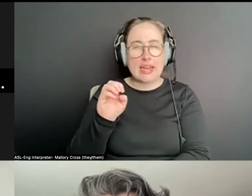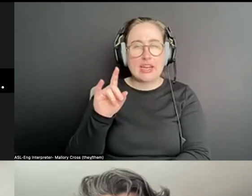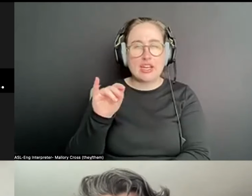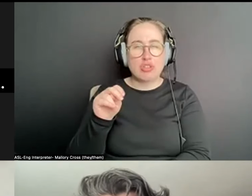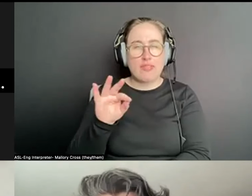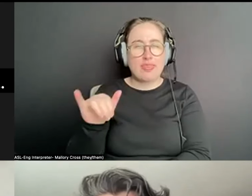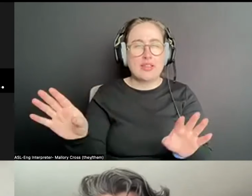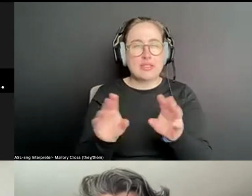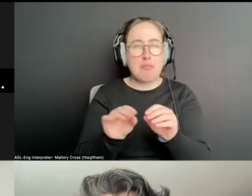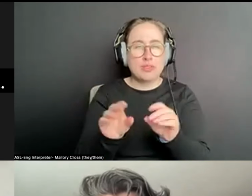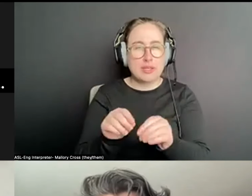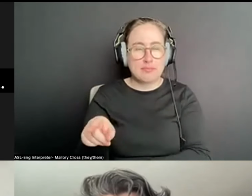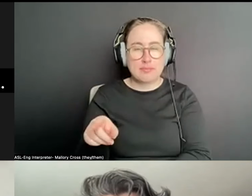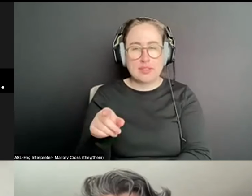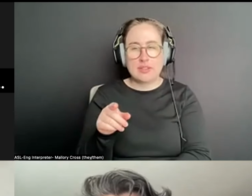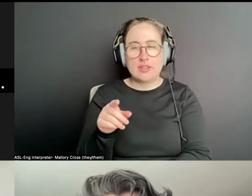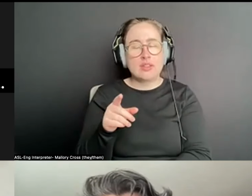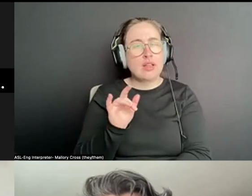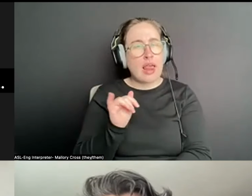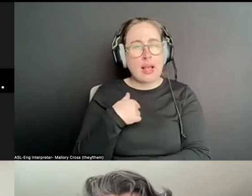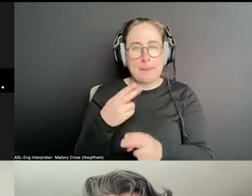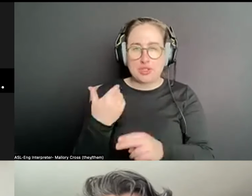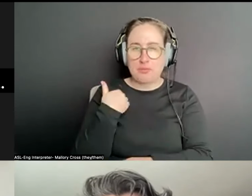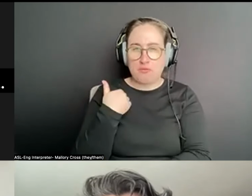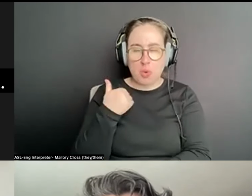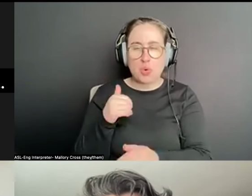symposium. And like I mentioned before, with